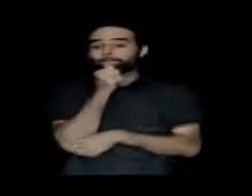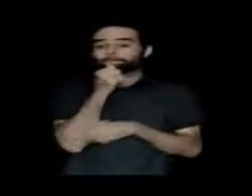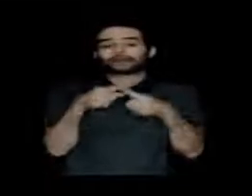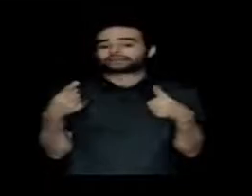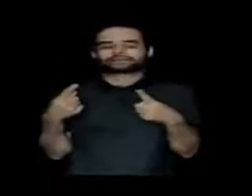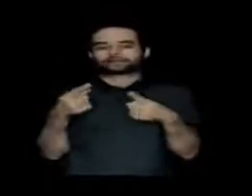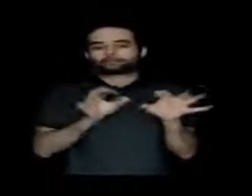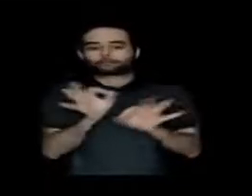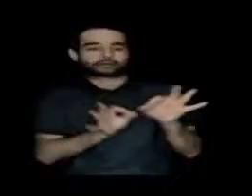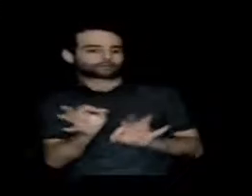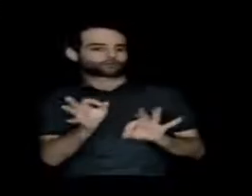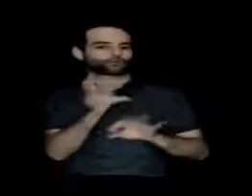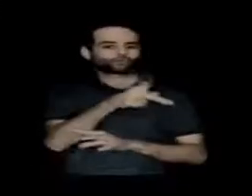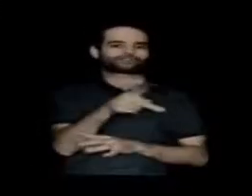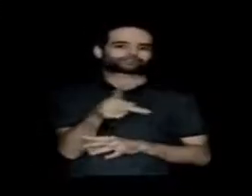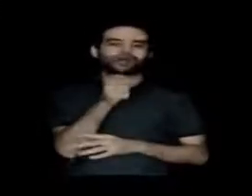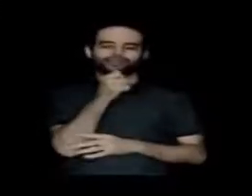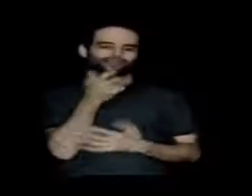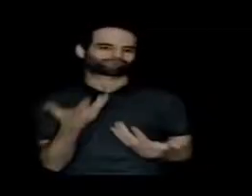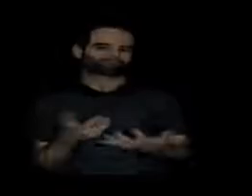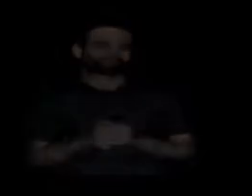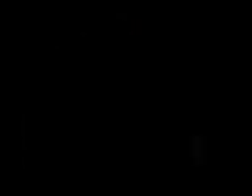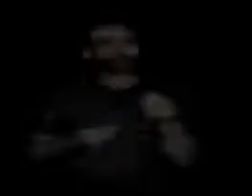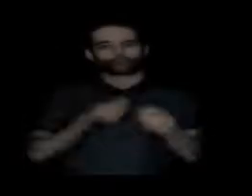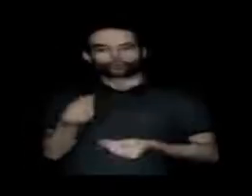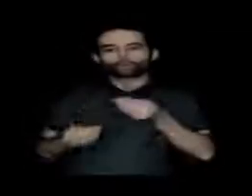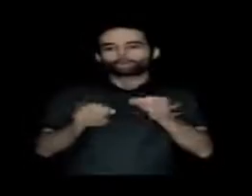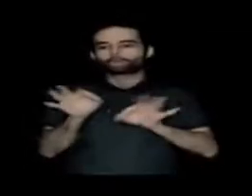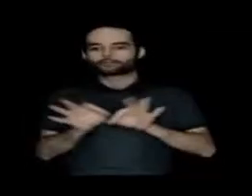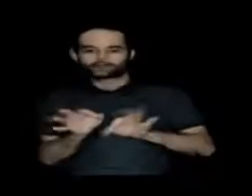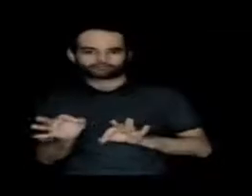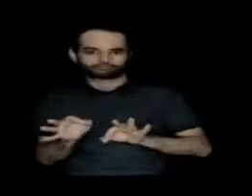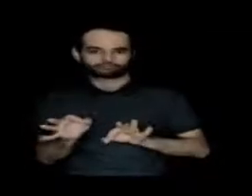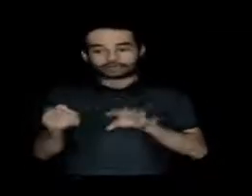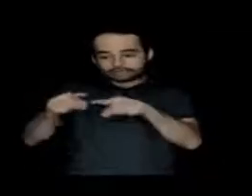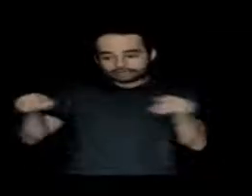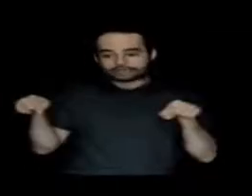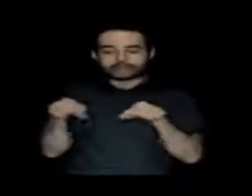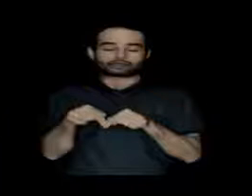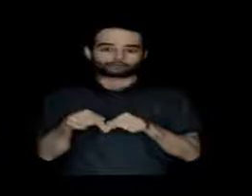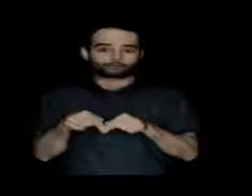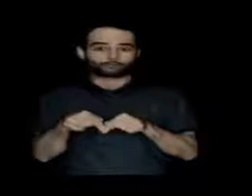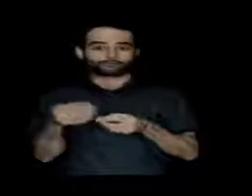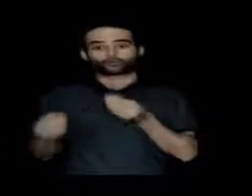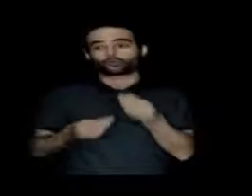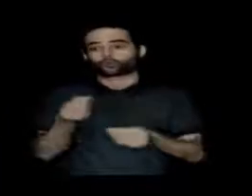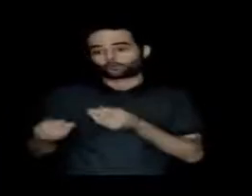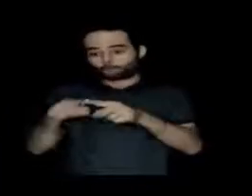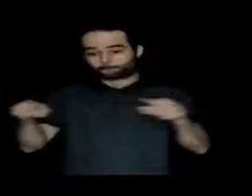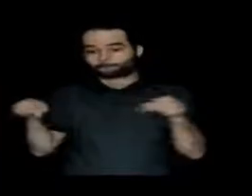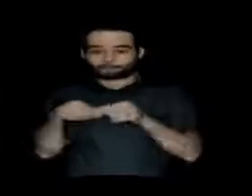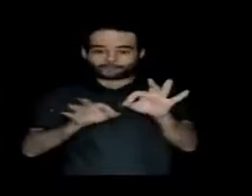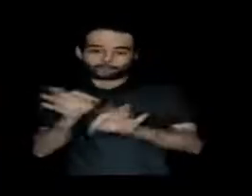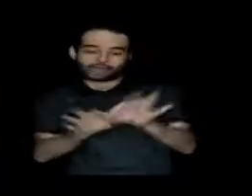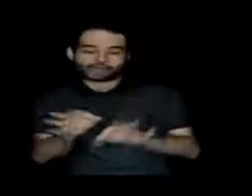a real struggle that had been built since her birth. I expected nothing less of her. I always expect more.